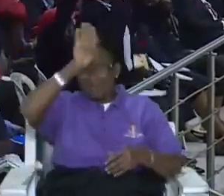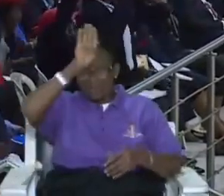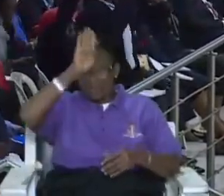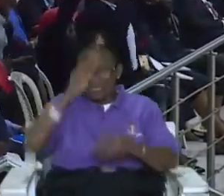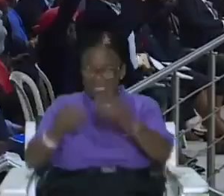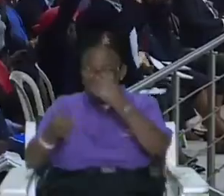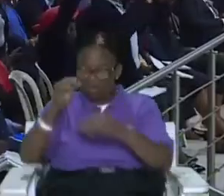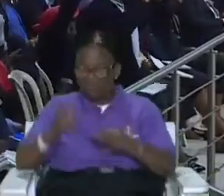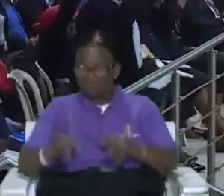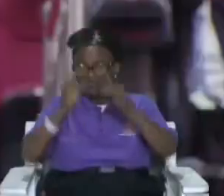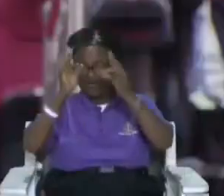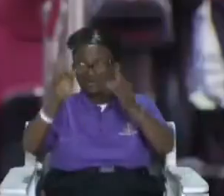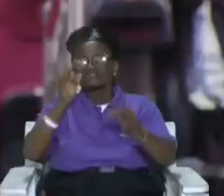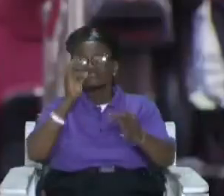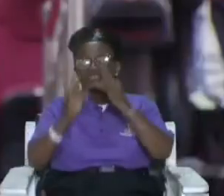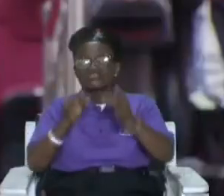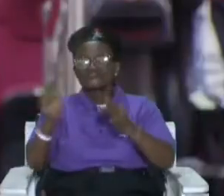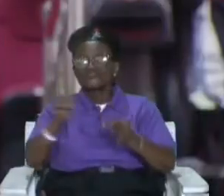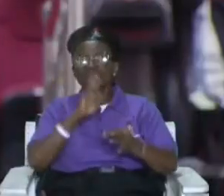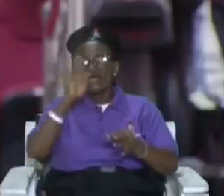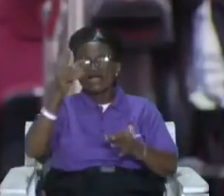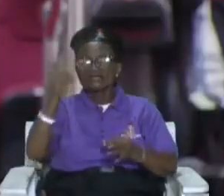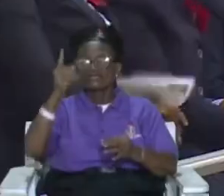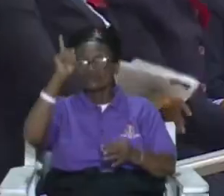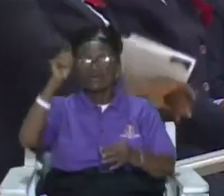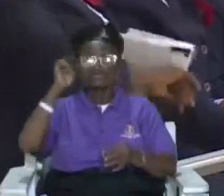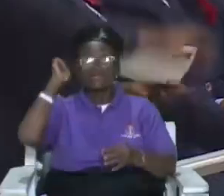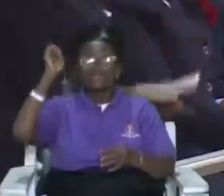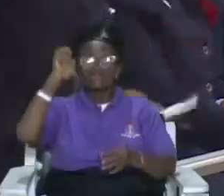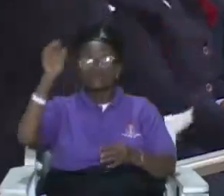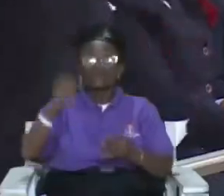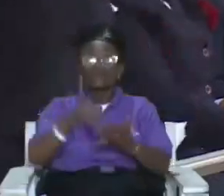If you are the one he's going to mention, shout hallelujah.